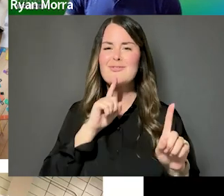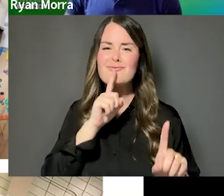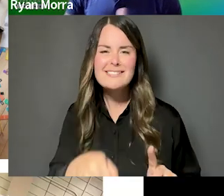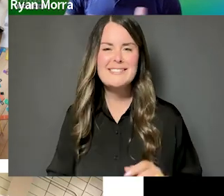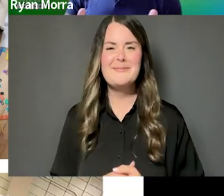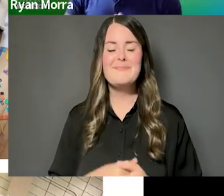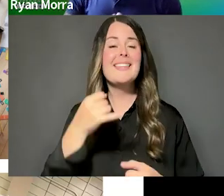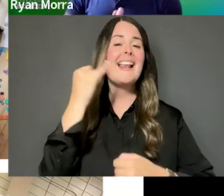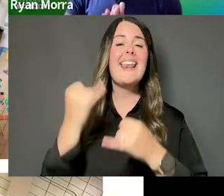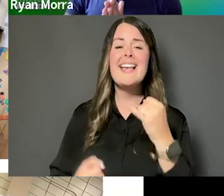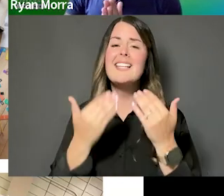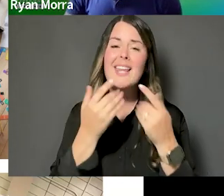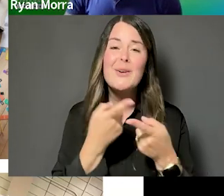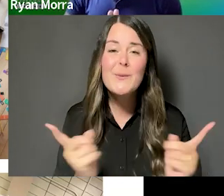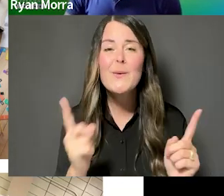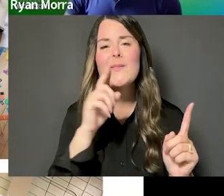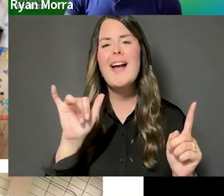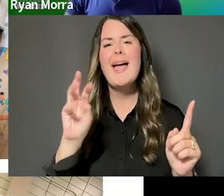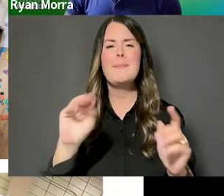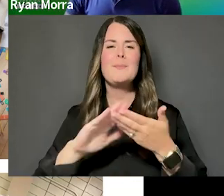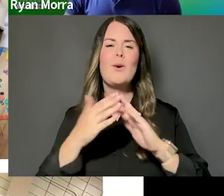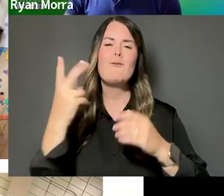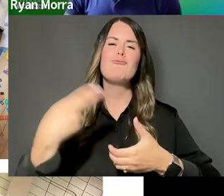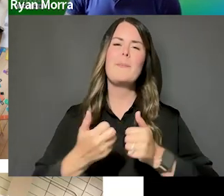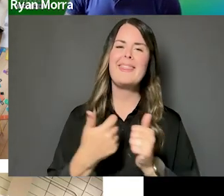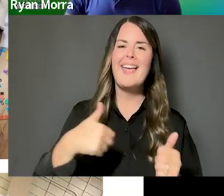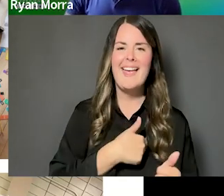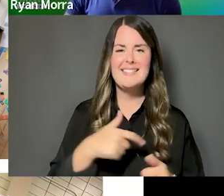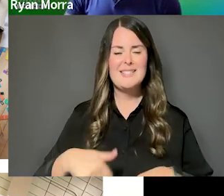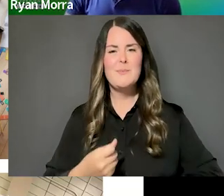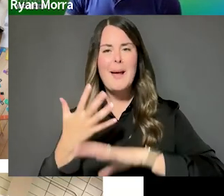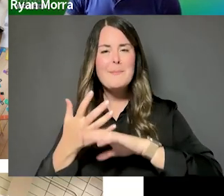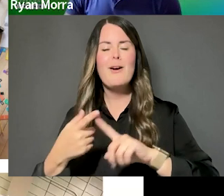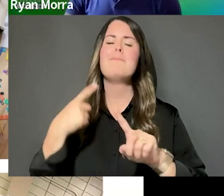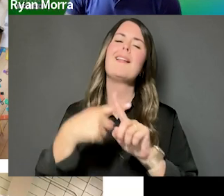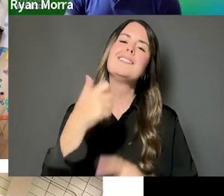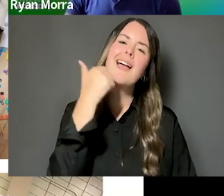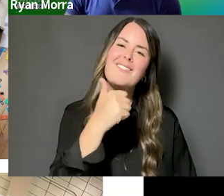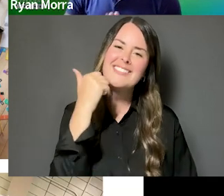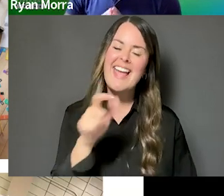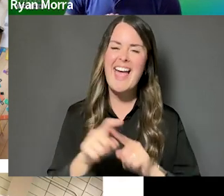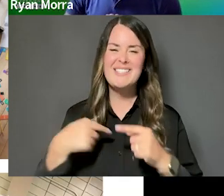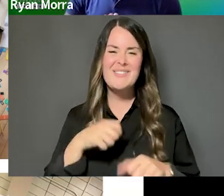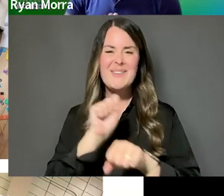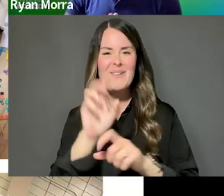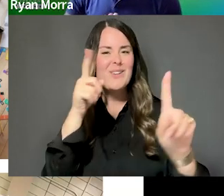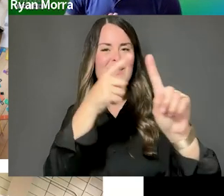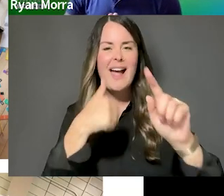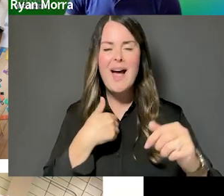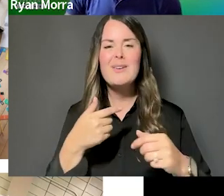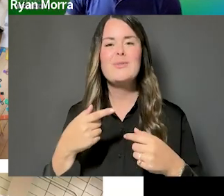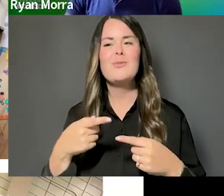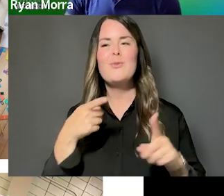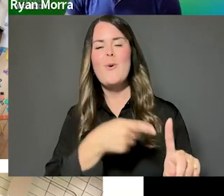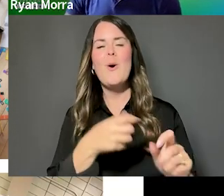reality. And last but certainly not least, thank you, our IM community, for joining us for this webinar and every day as we work toward